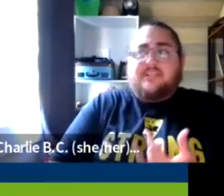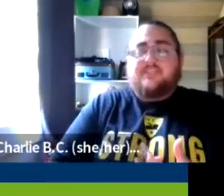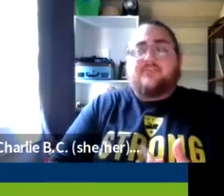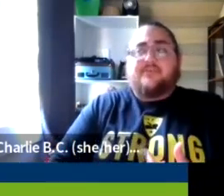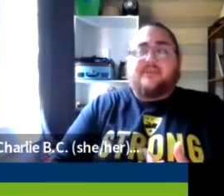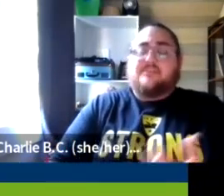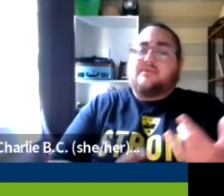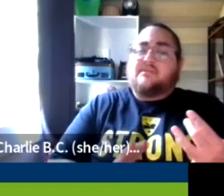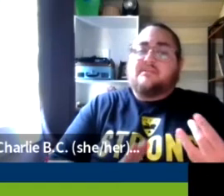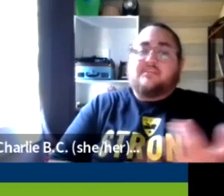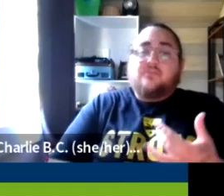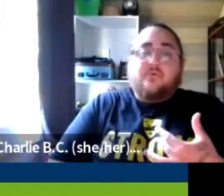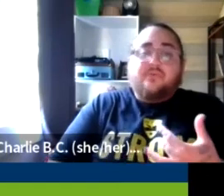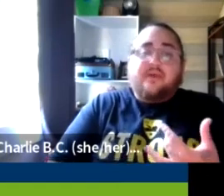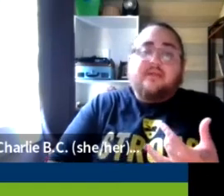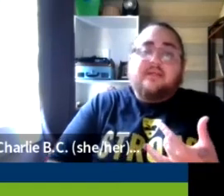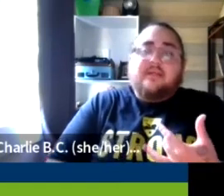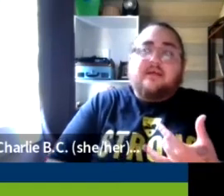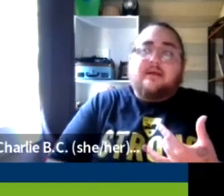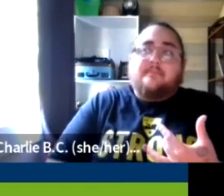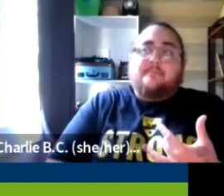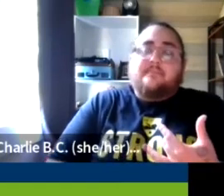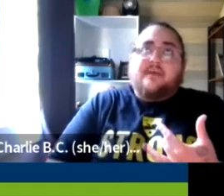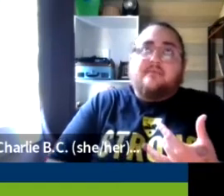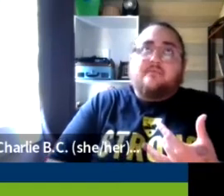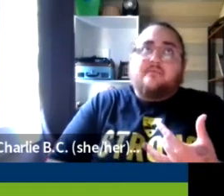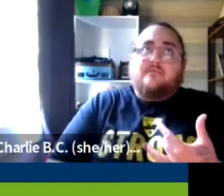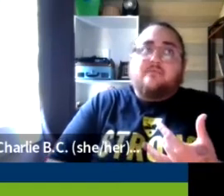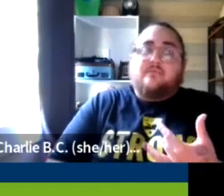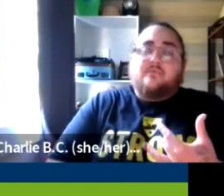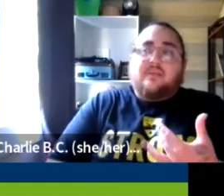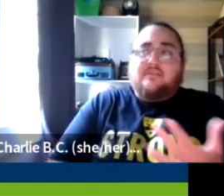Shared expectations agreement is a tool that